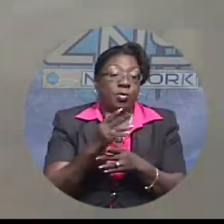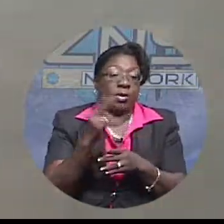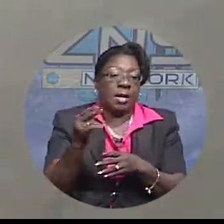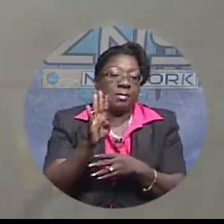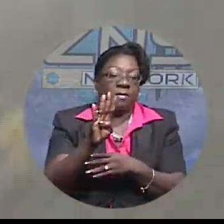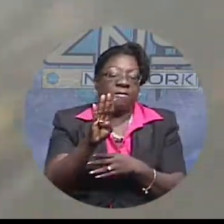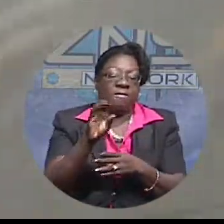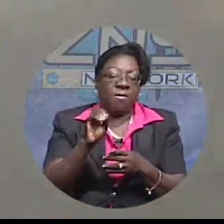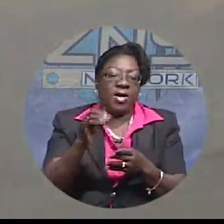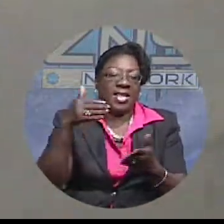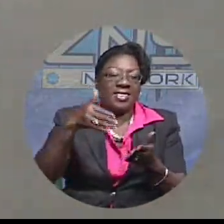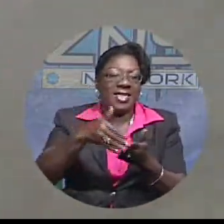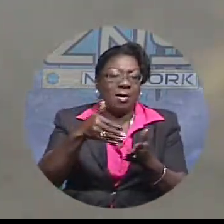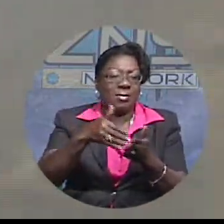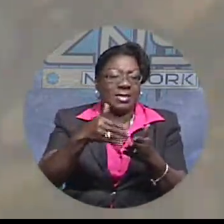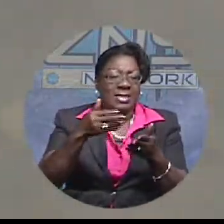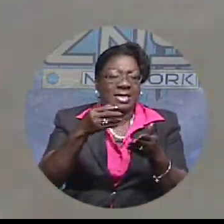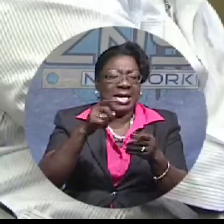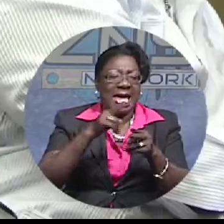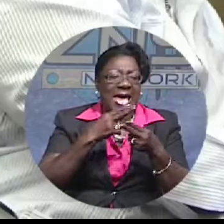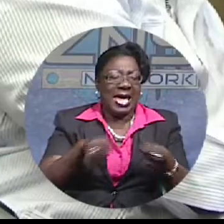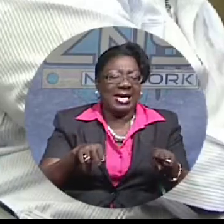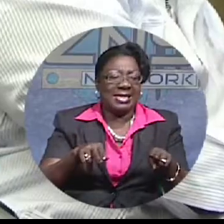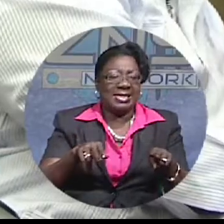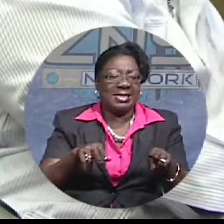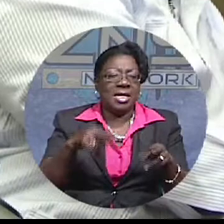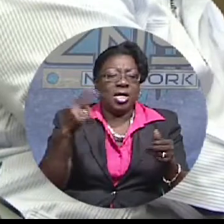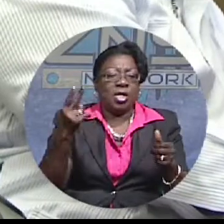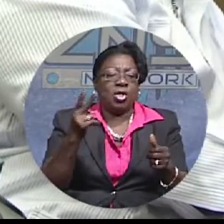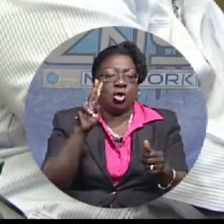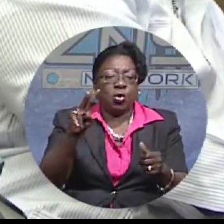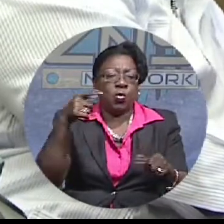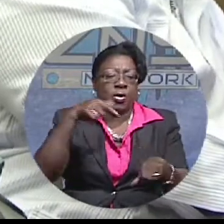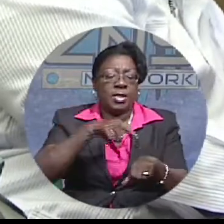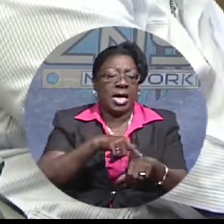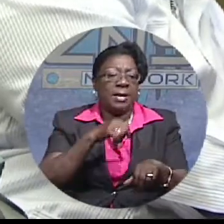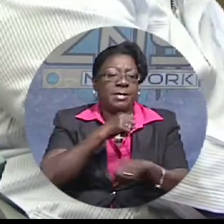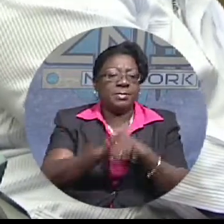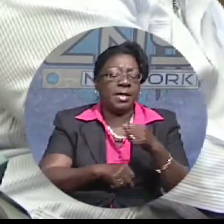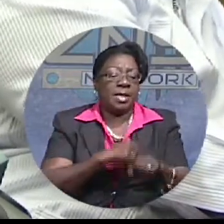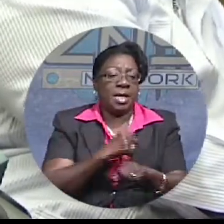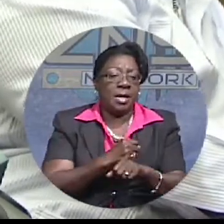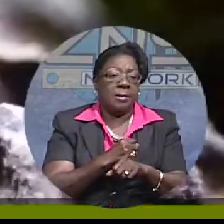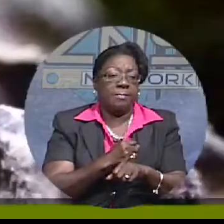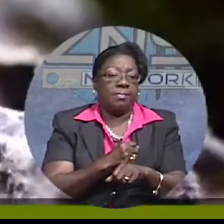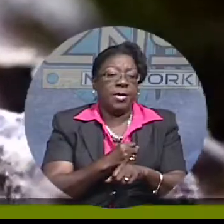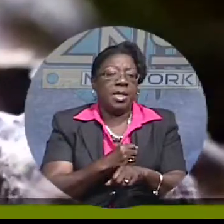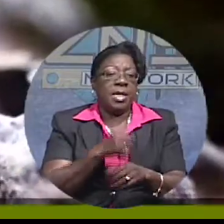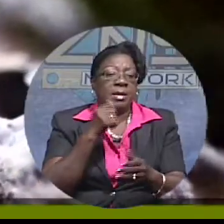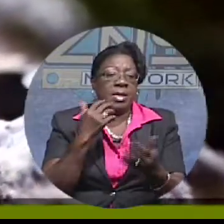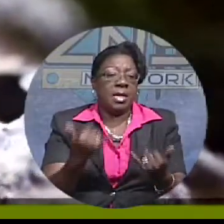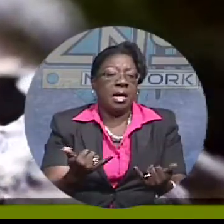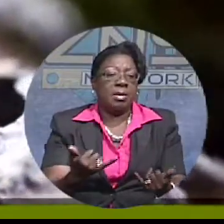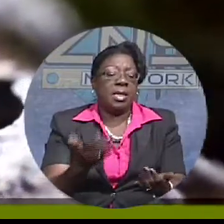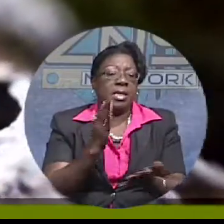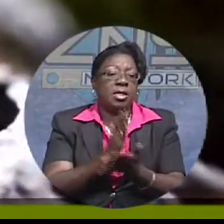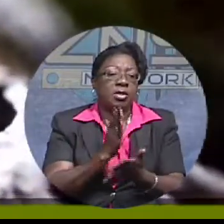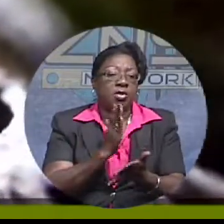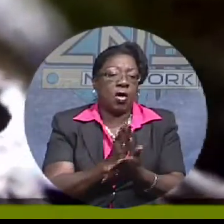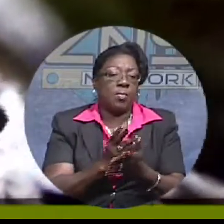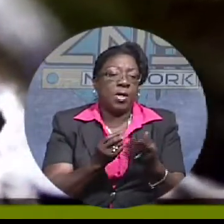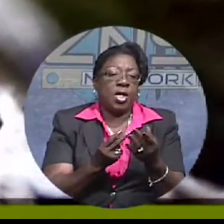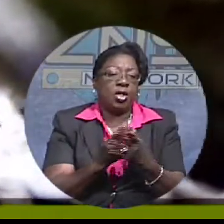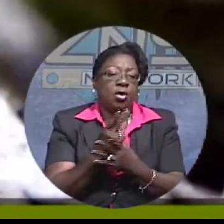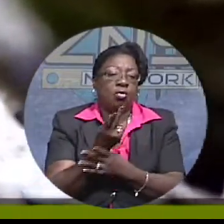a year. Environment Minister Ken Dorset said officials are now in the process of assessing the scale of invasion. He said a rapid assessment conducted on